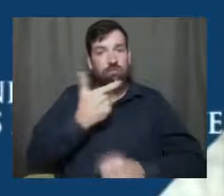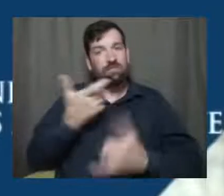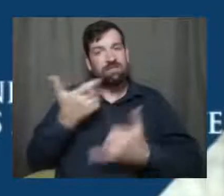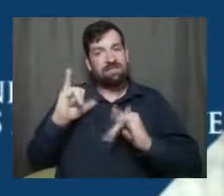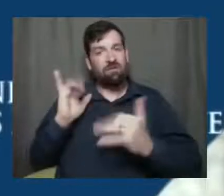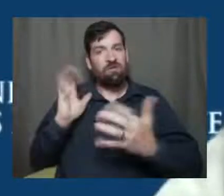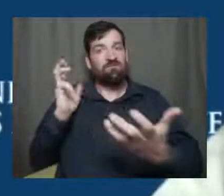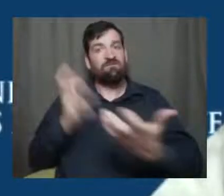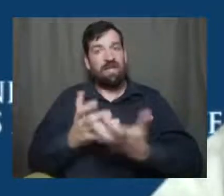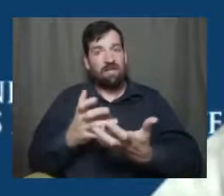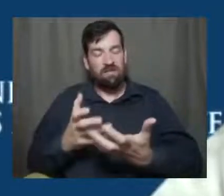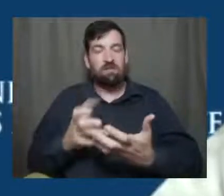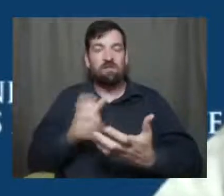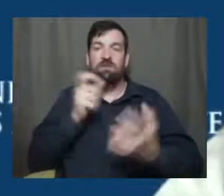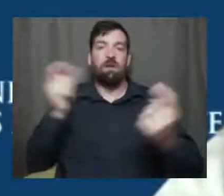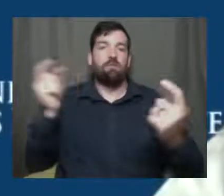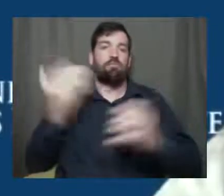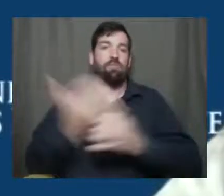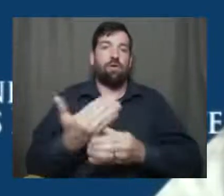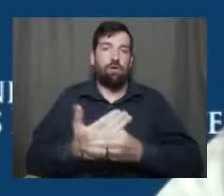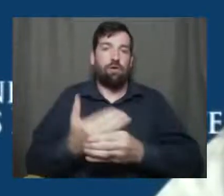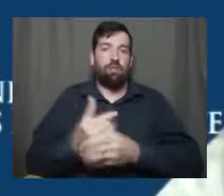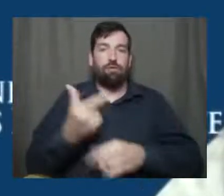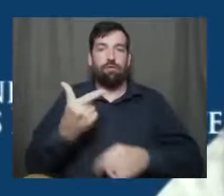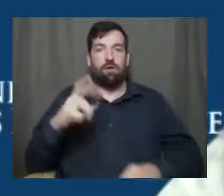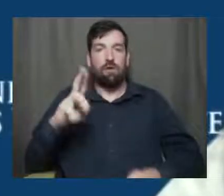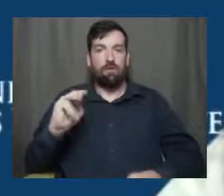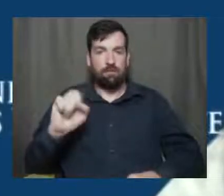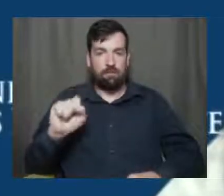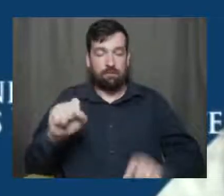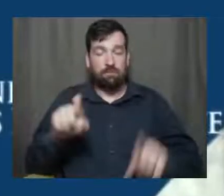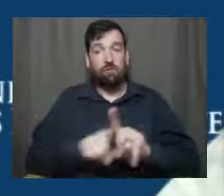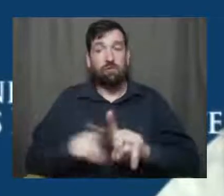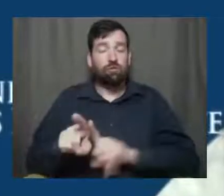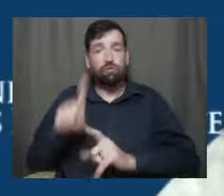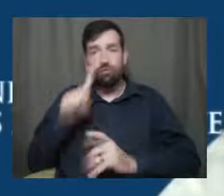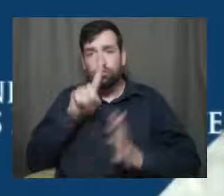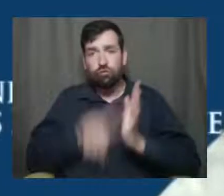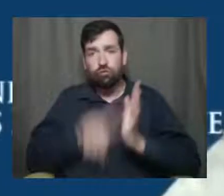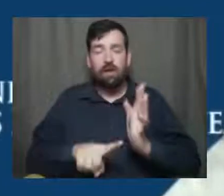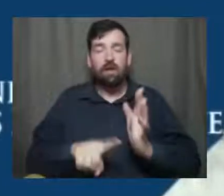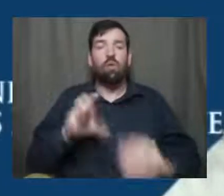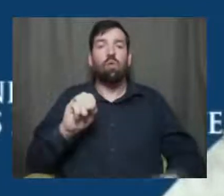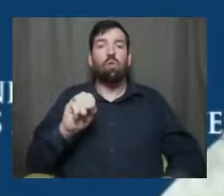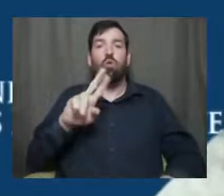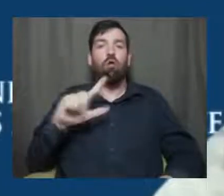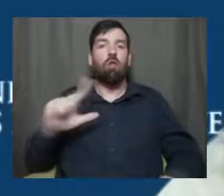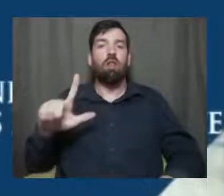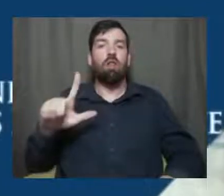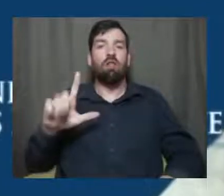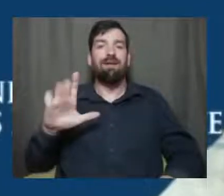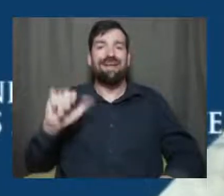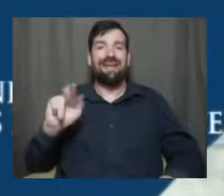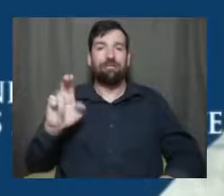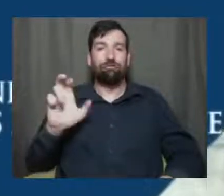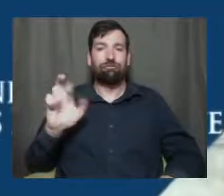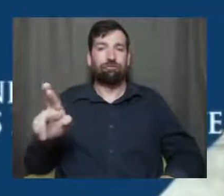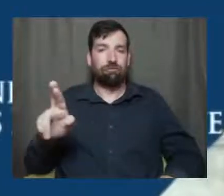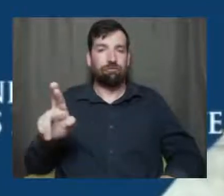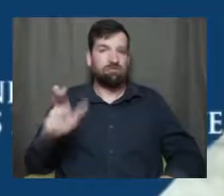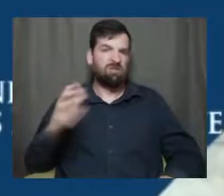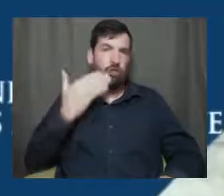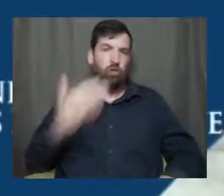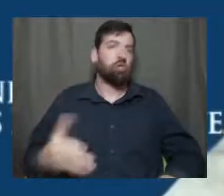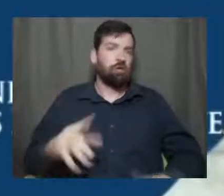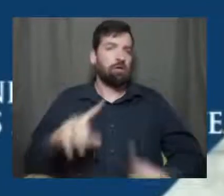his gums. We also have to check on oral cancers, so it will be good to keep going